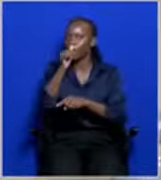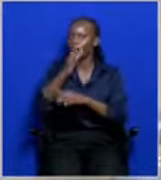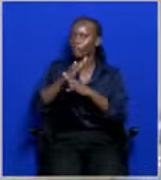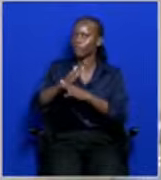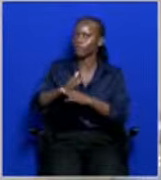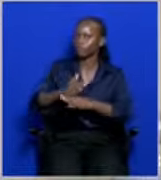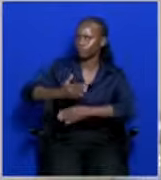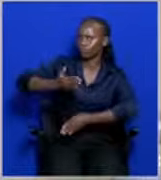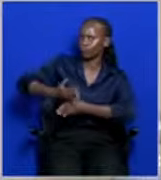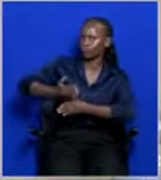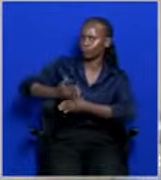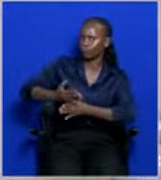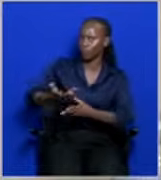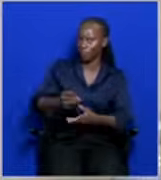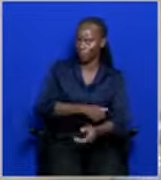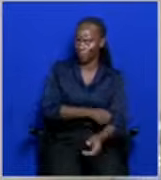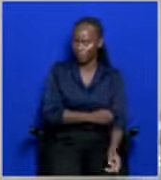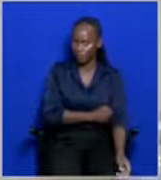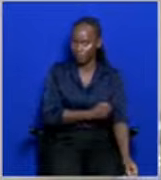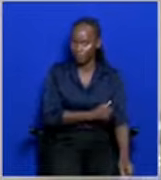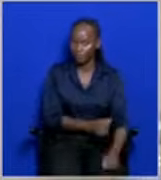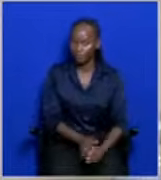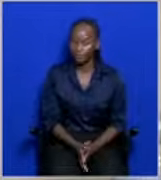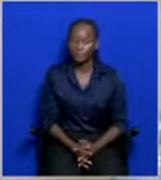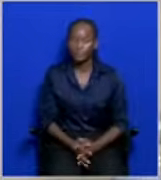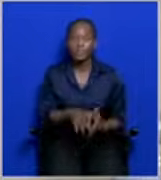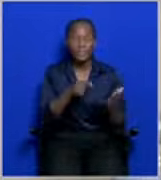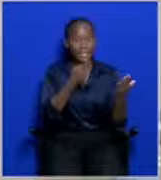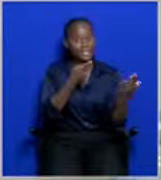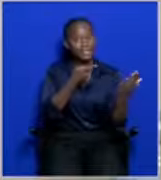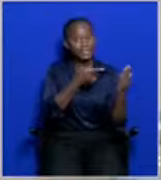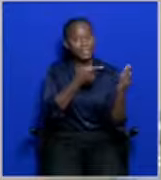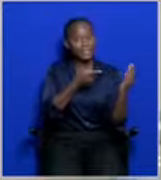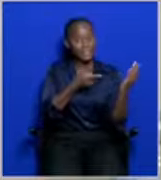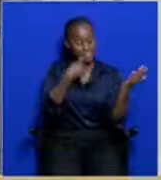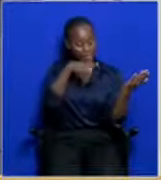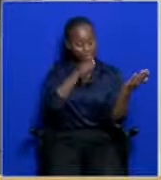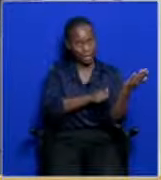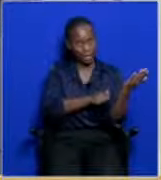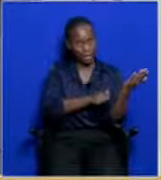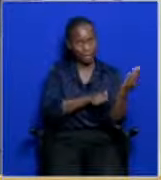number. So you say this is a commander statement. Yes.